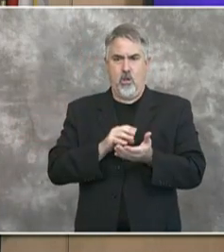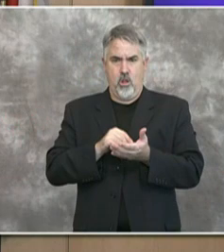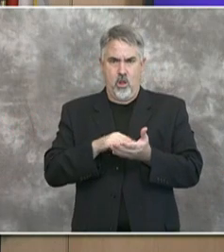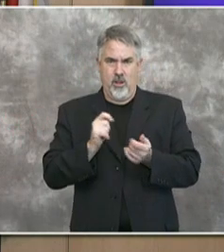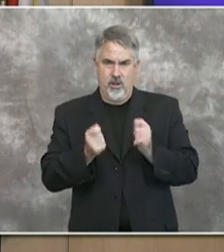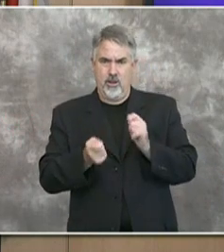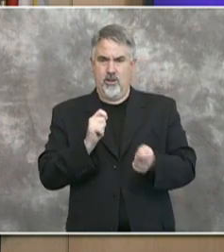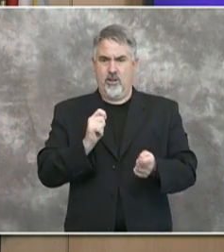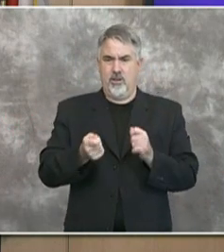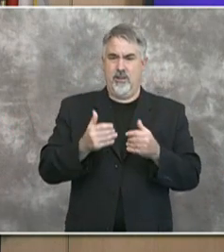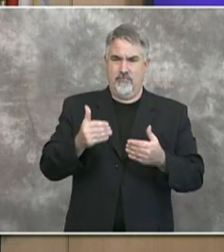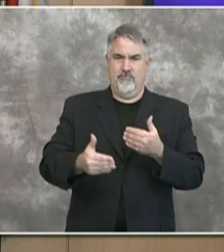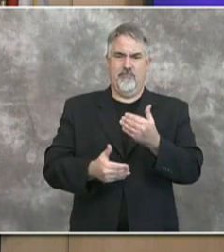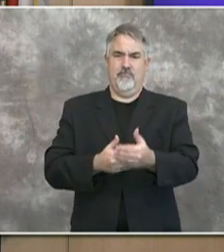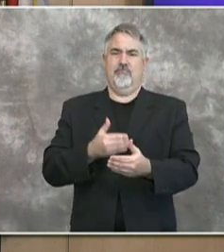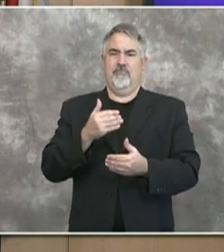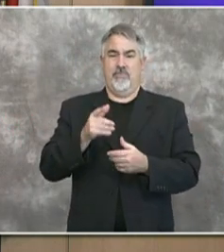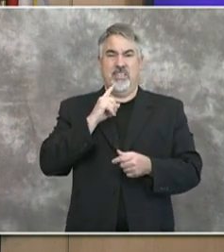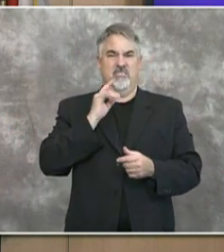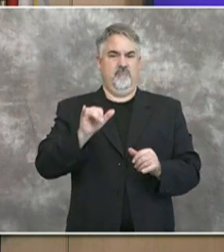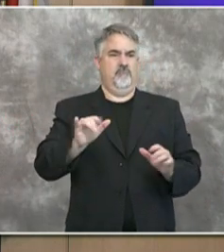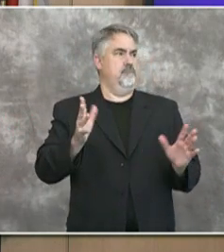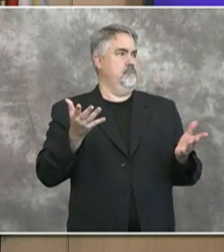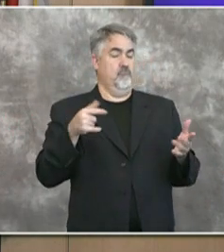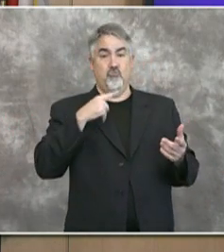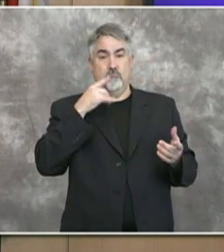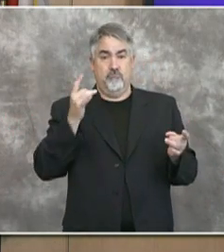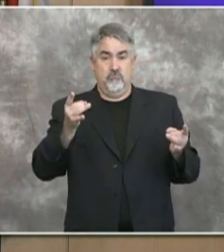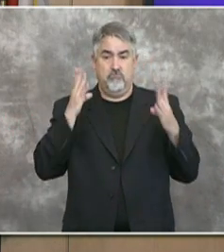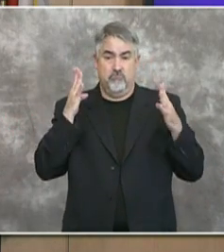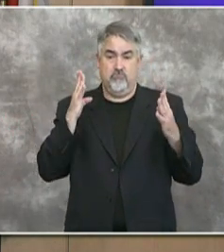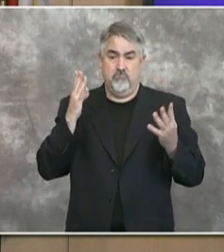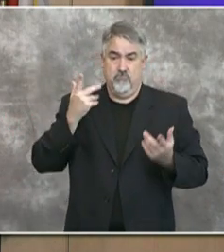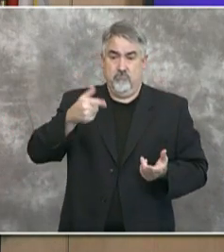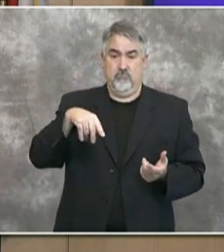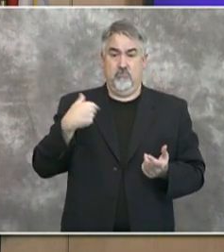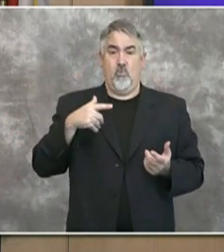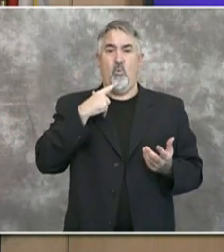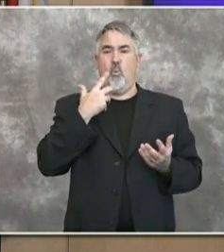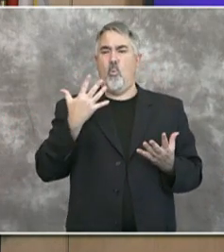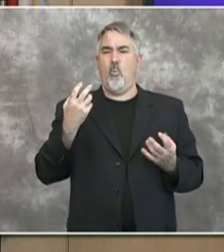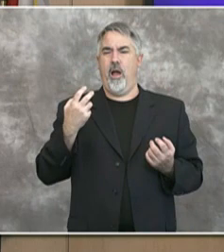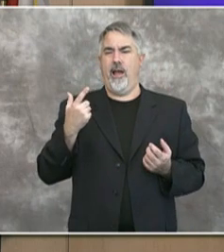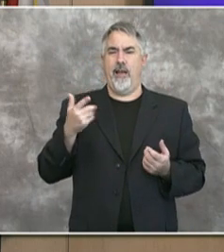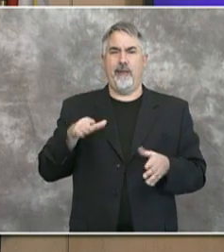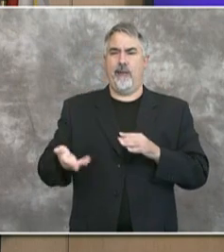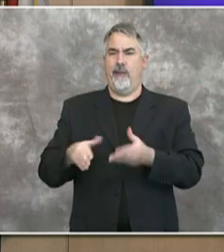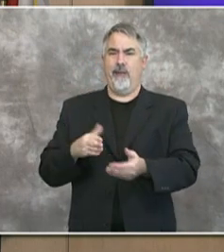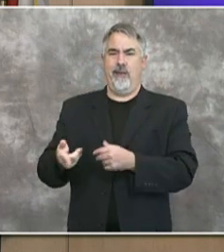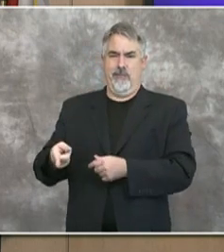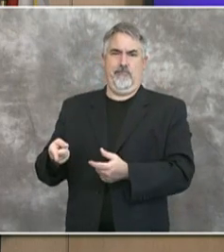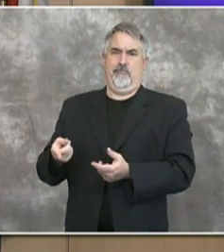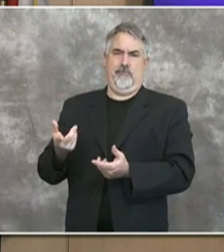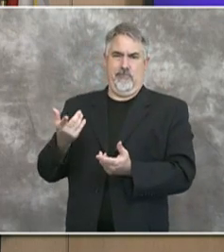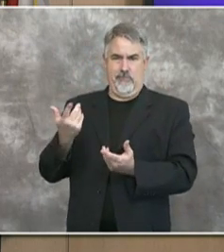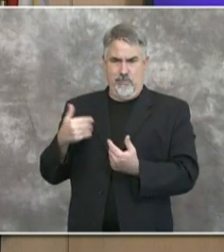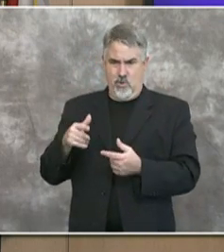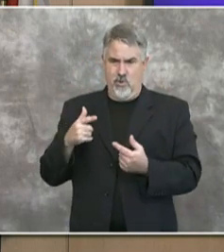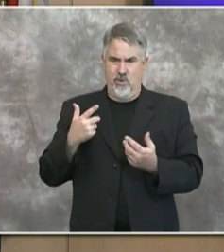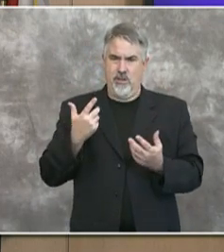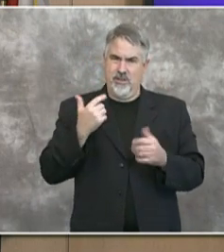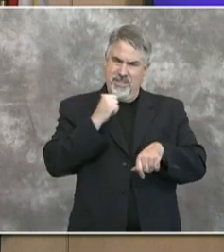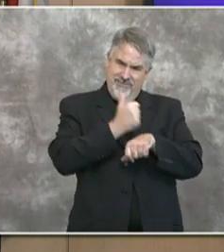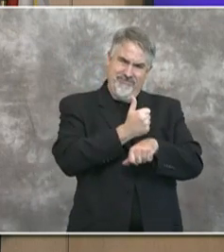to the individuals who would lose their lives, but it would be a disservice to the individuals who want to rebuild the economy. And so while we understand the